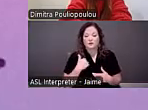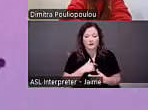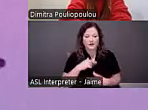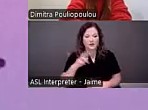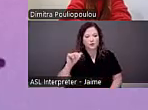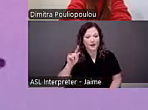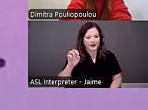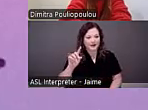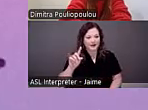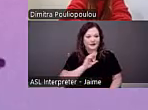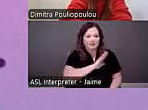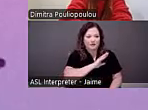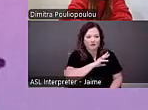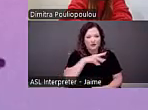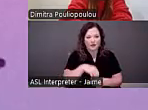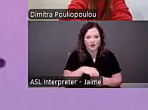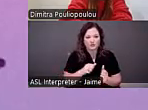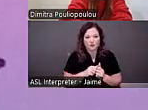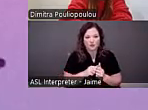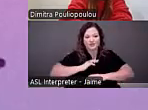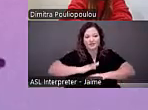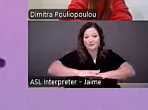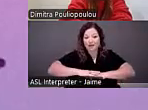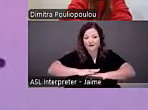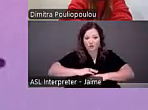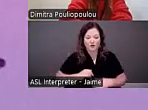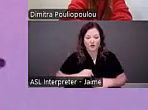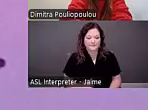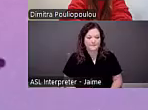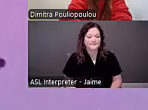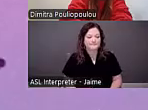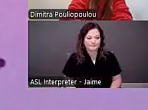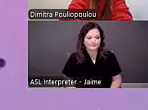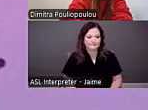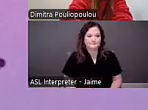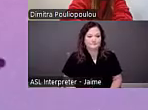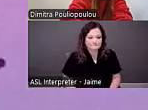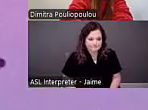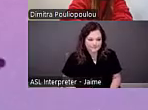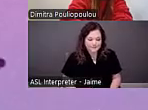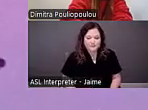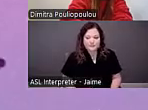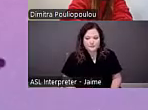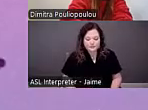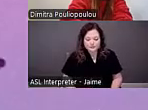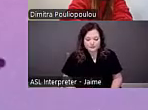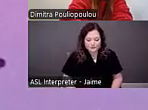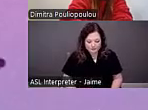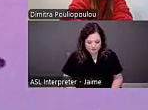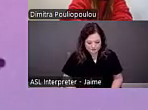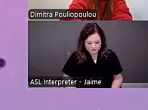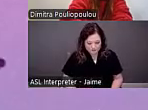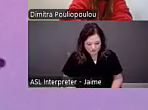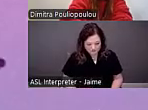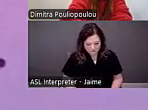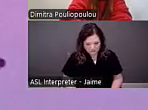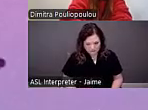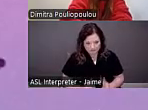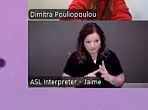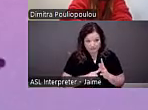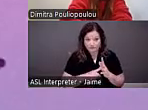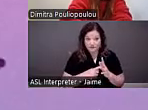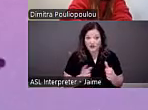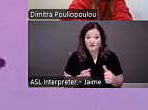their engagement with the platform. And starting from the first